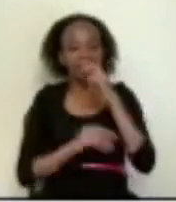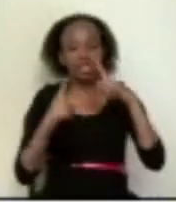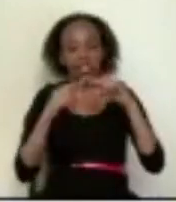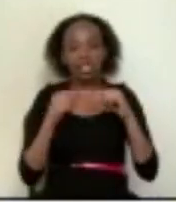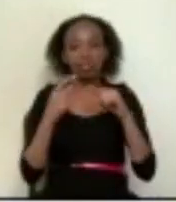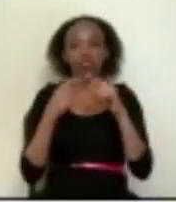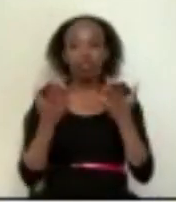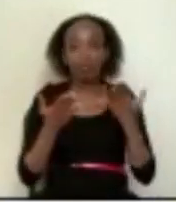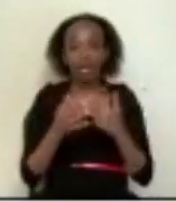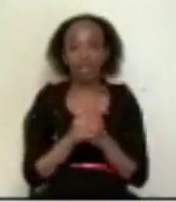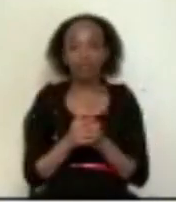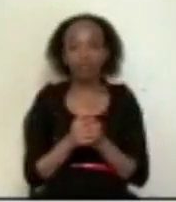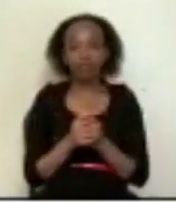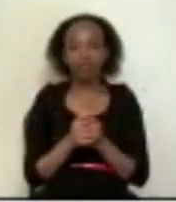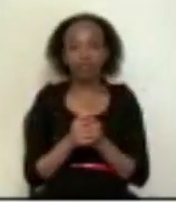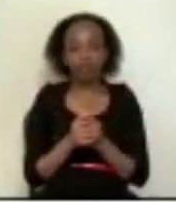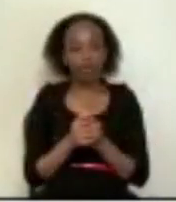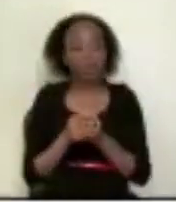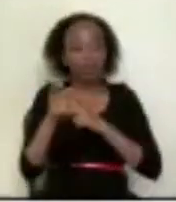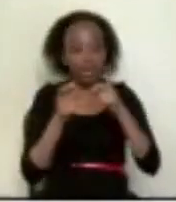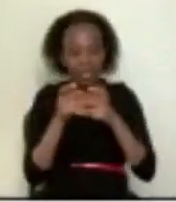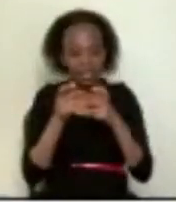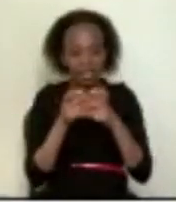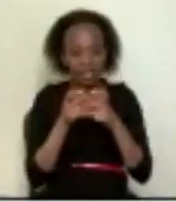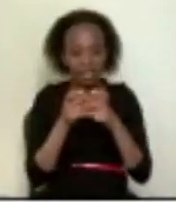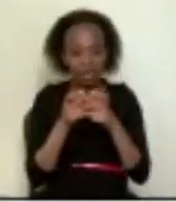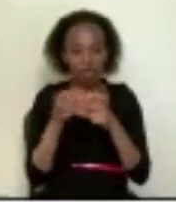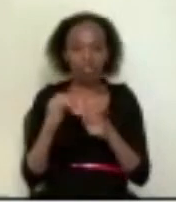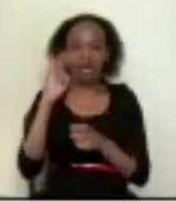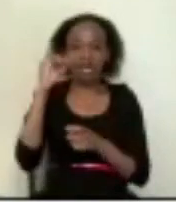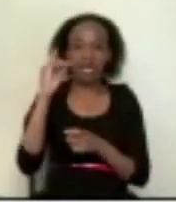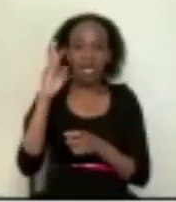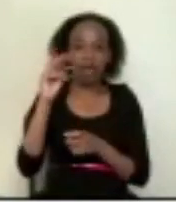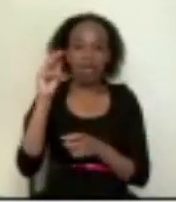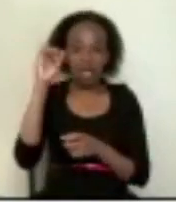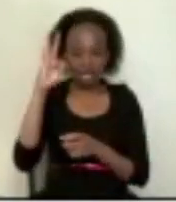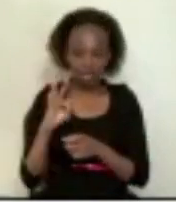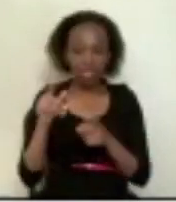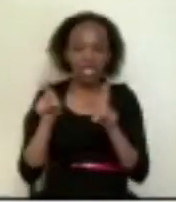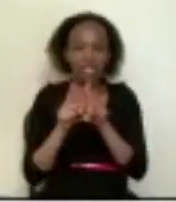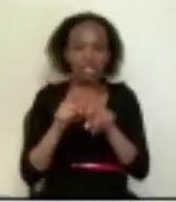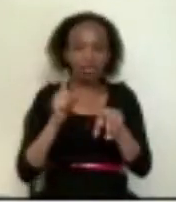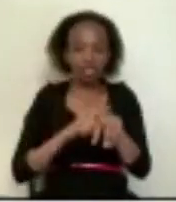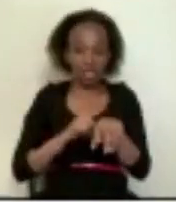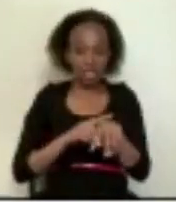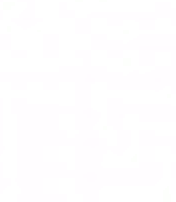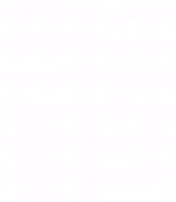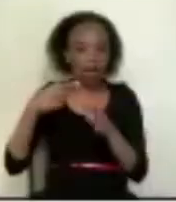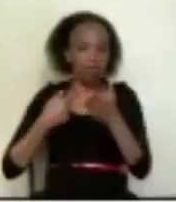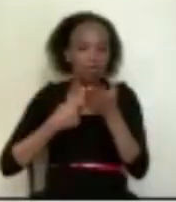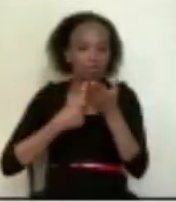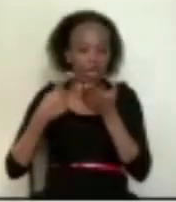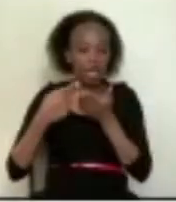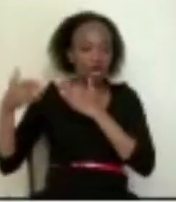from the managing director of the IMF. The very same time, literally I think a week ago, 2 weeks ago,